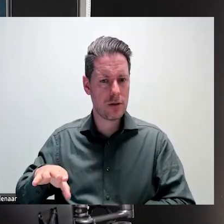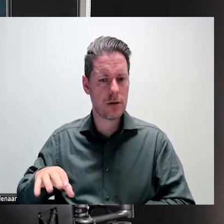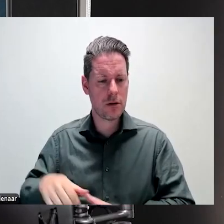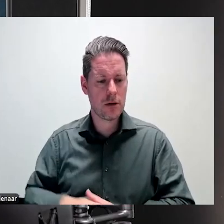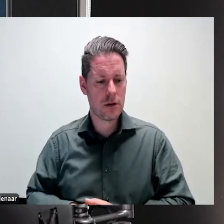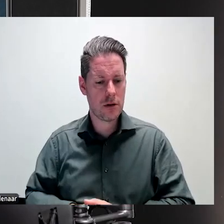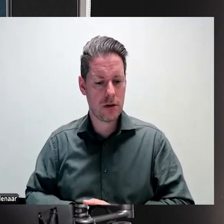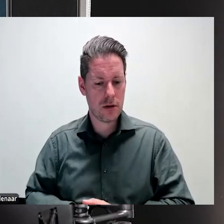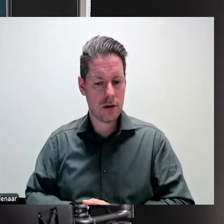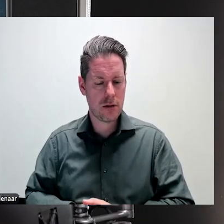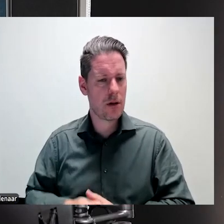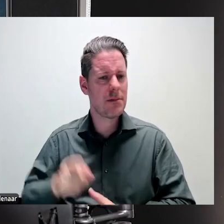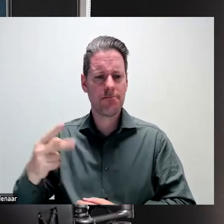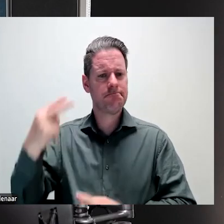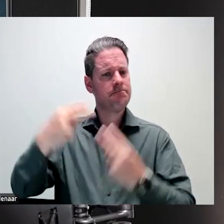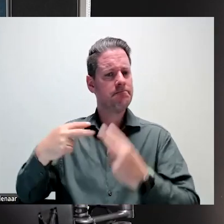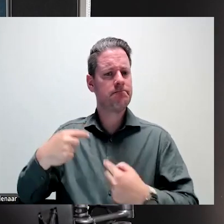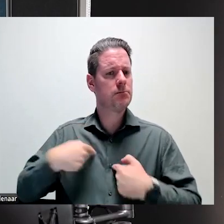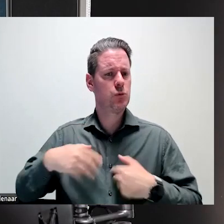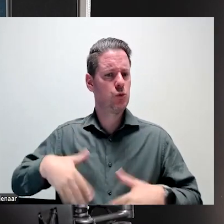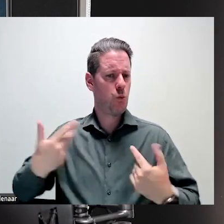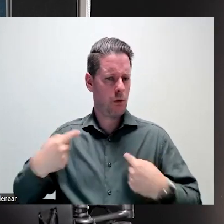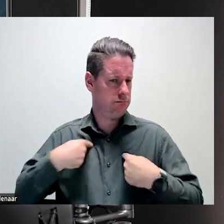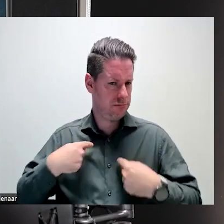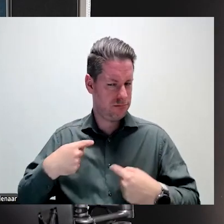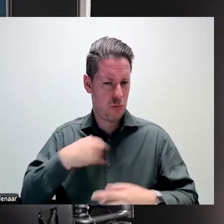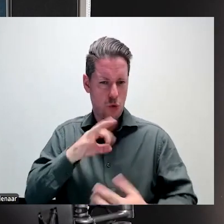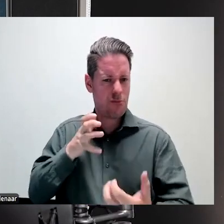with profoundly deaf people.